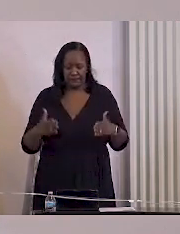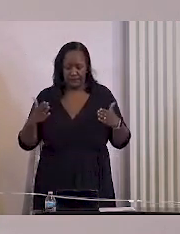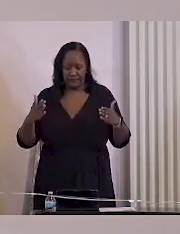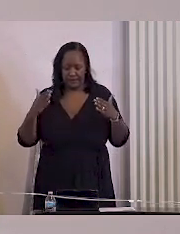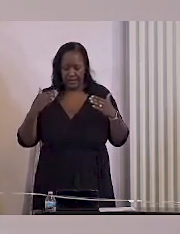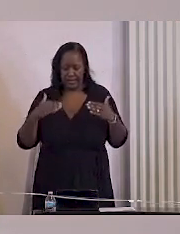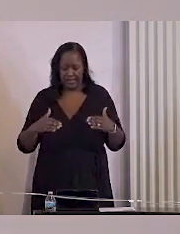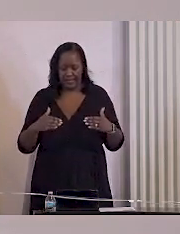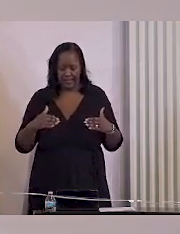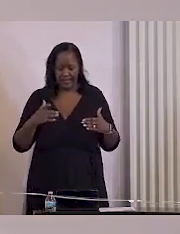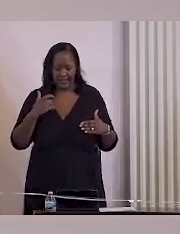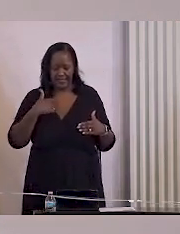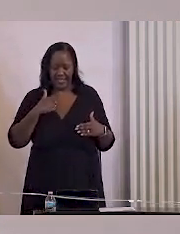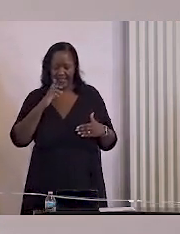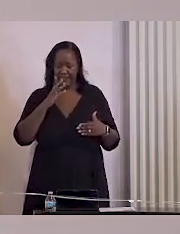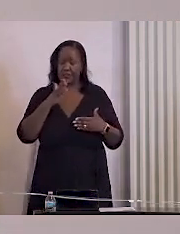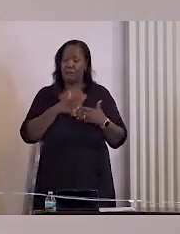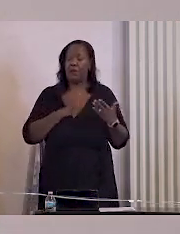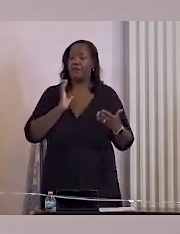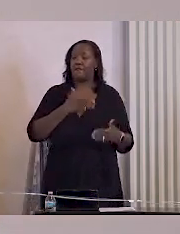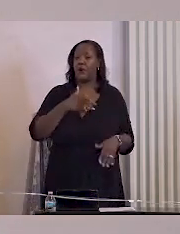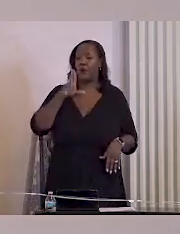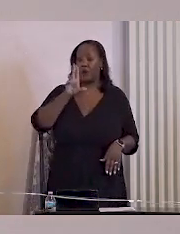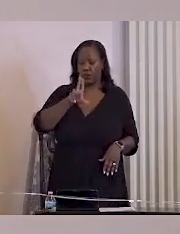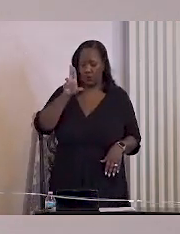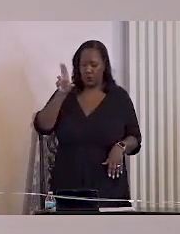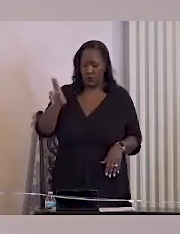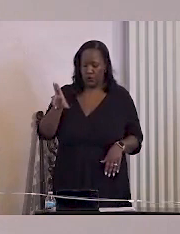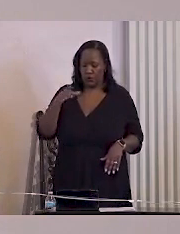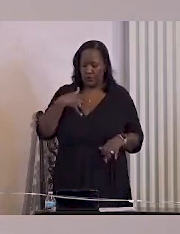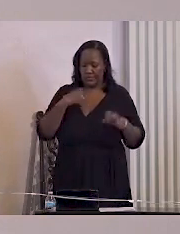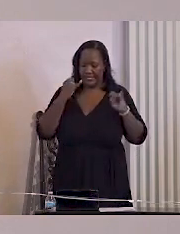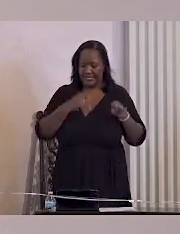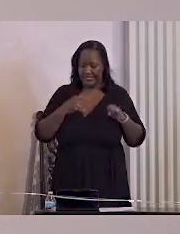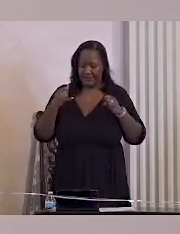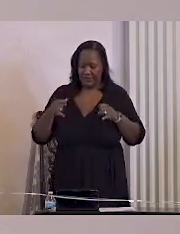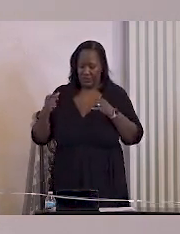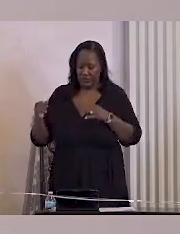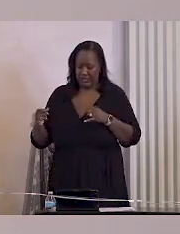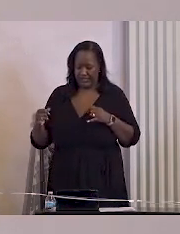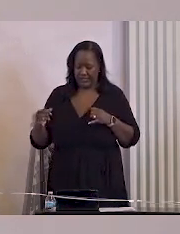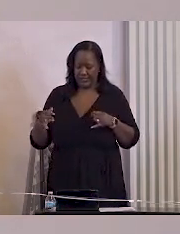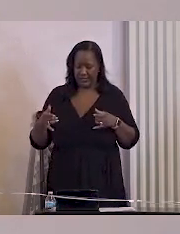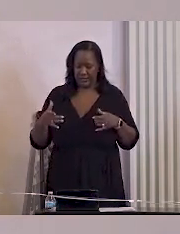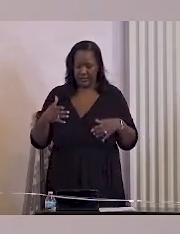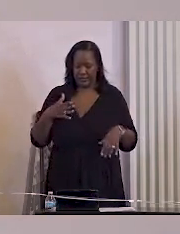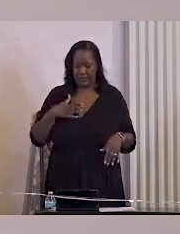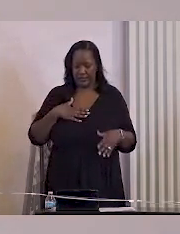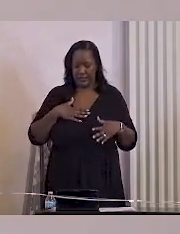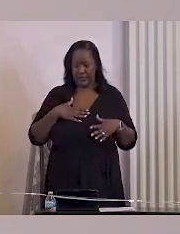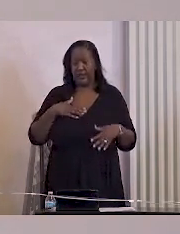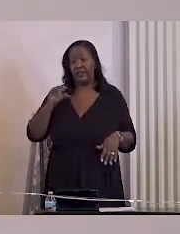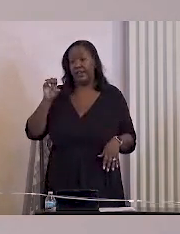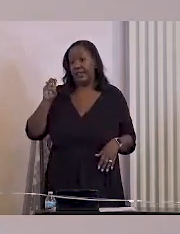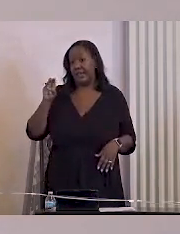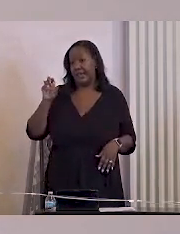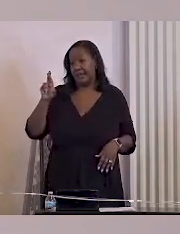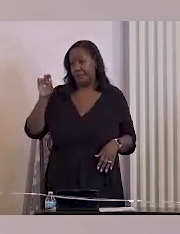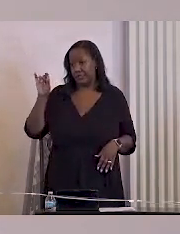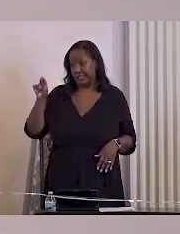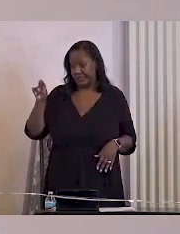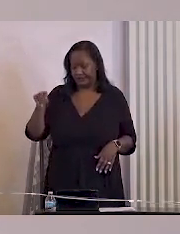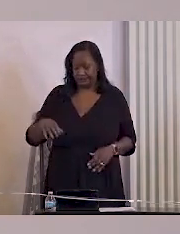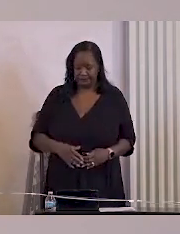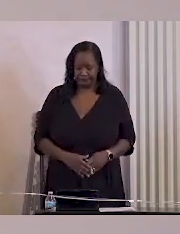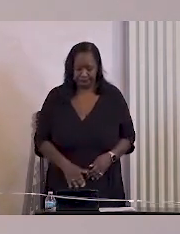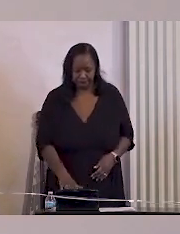to the source of our Unitarian Universalist Association's individualism, in my opinion, Emerson.